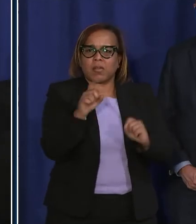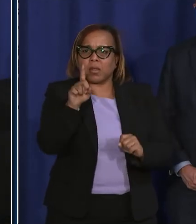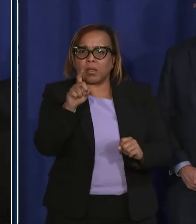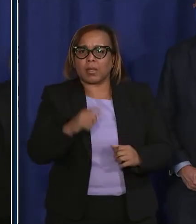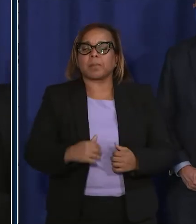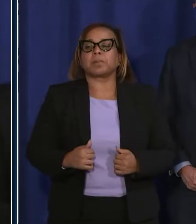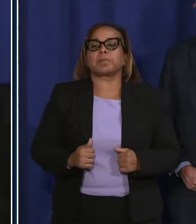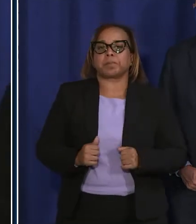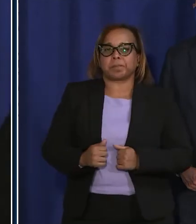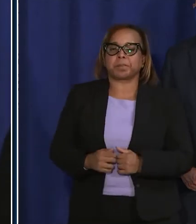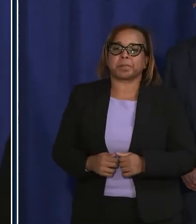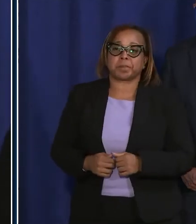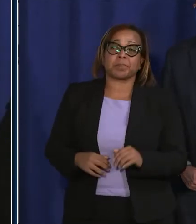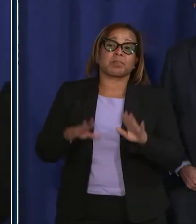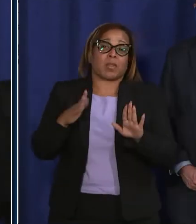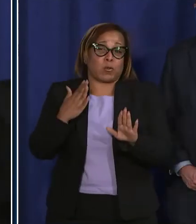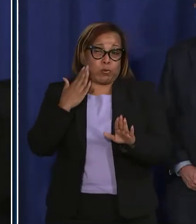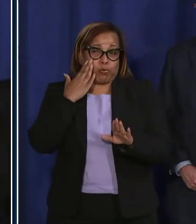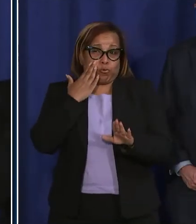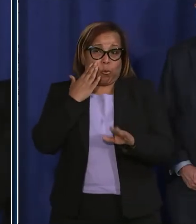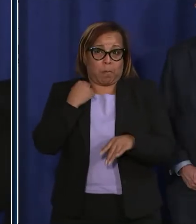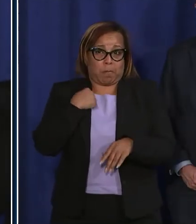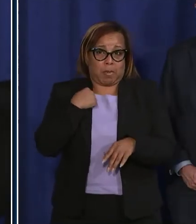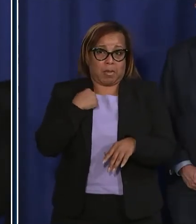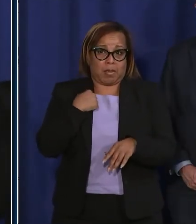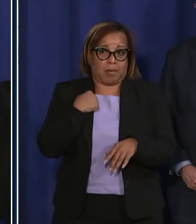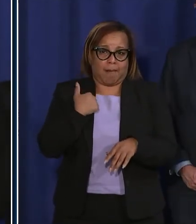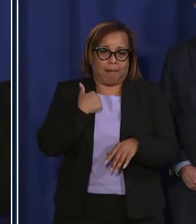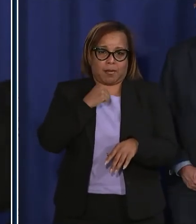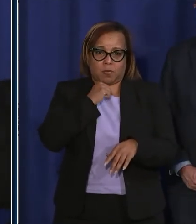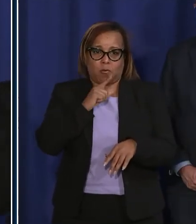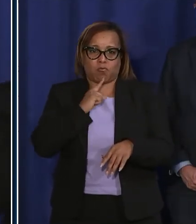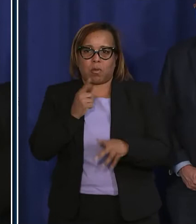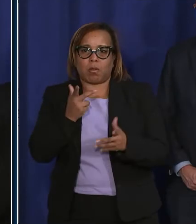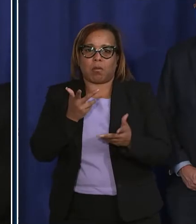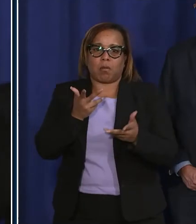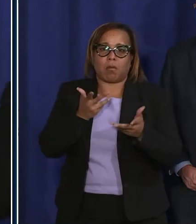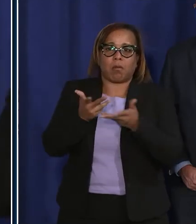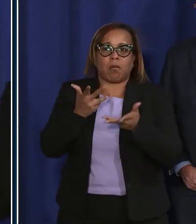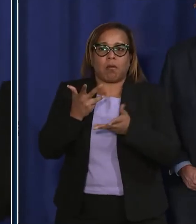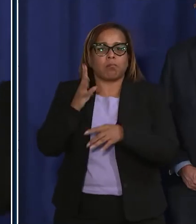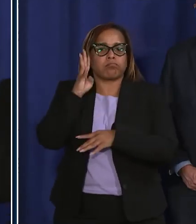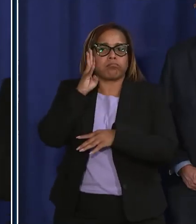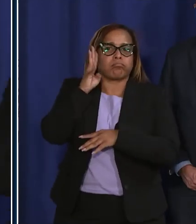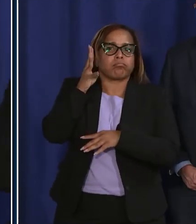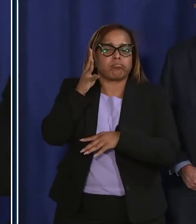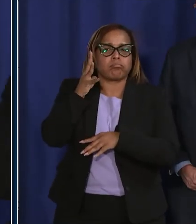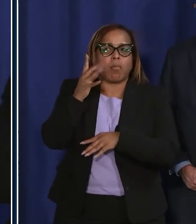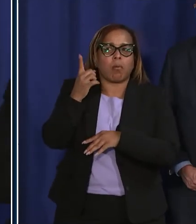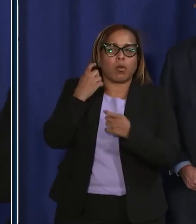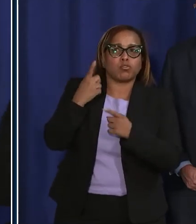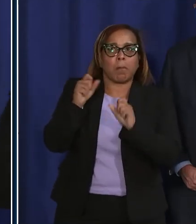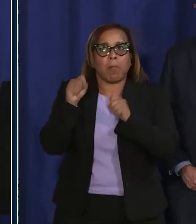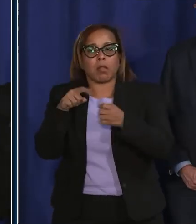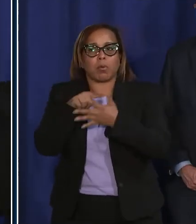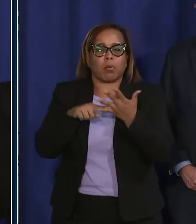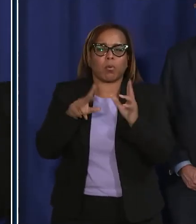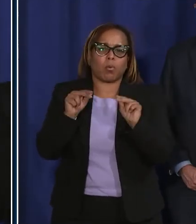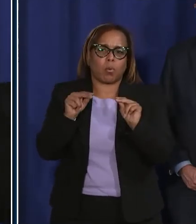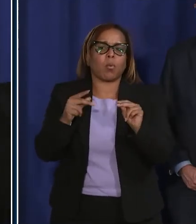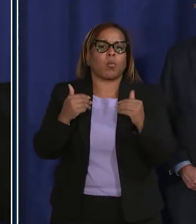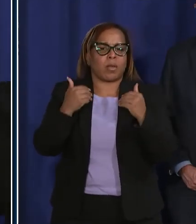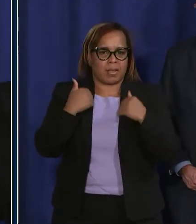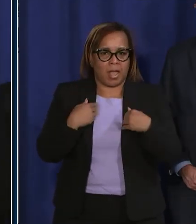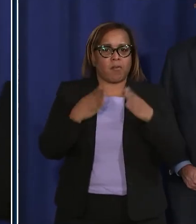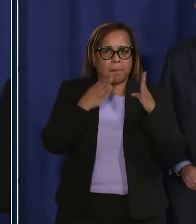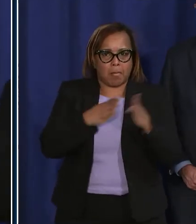look, you know me well enough from this podium. I don't engage in a lot of hypotheticals. Obviously, we have contingency